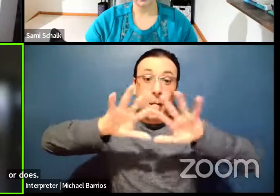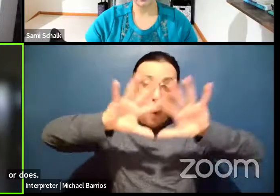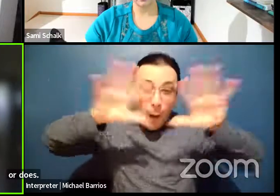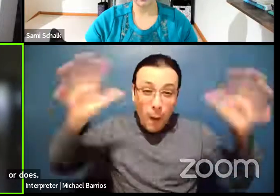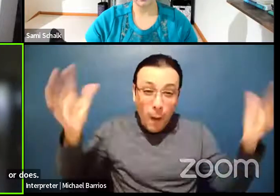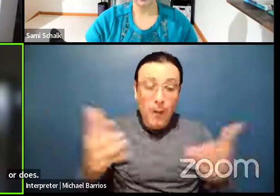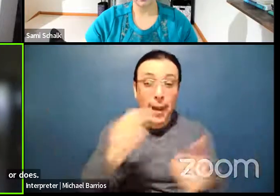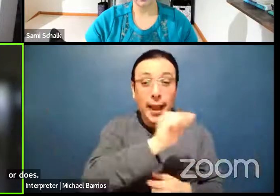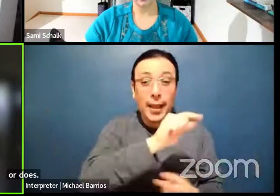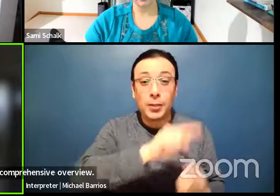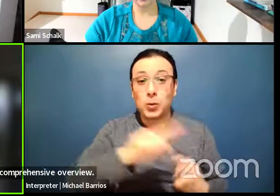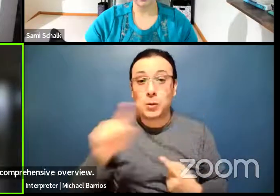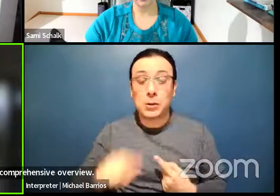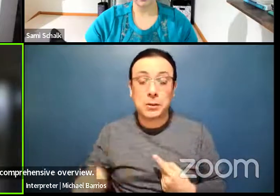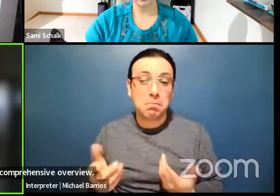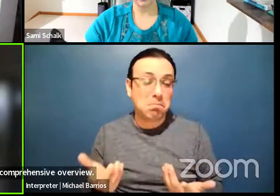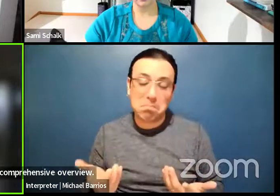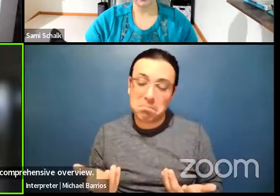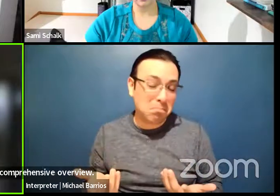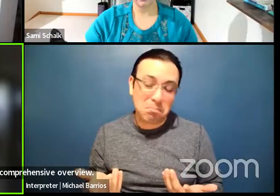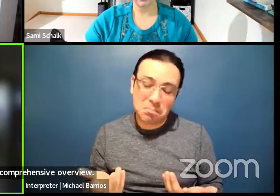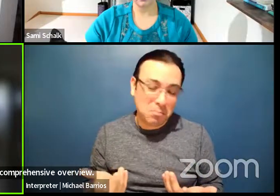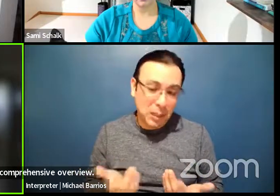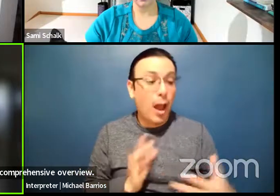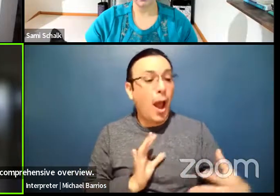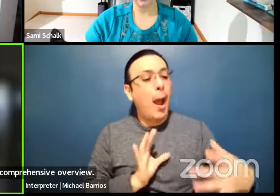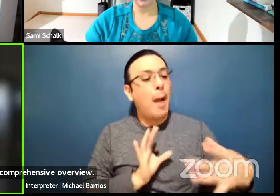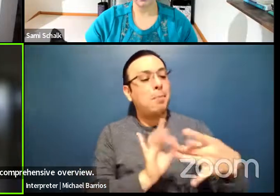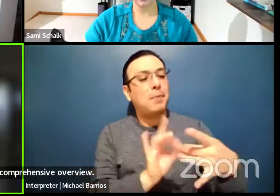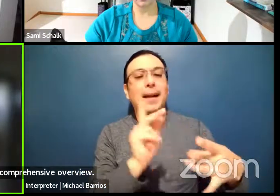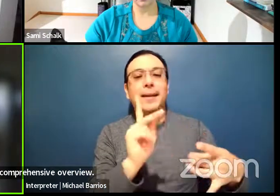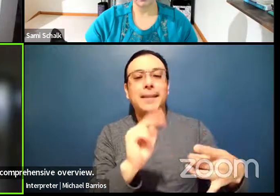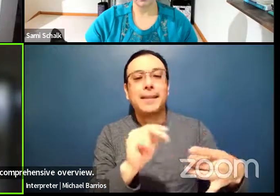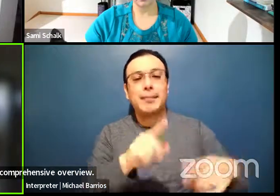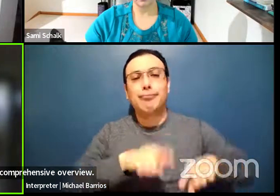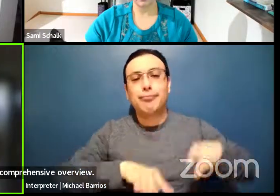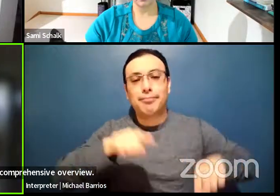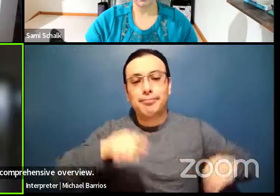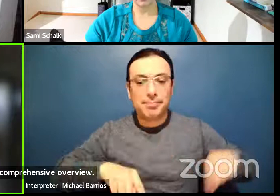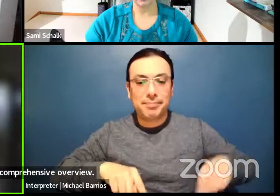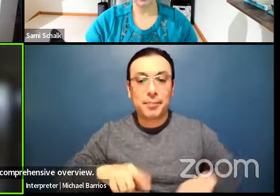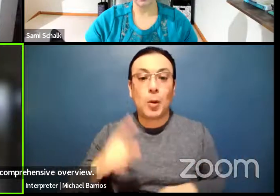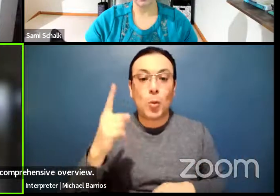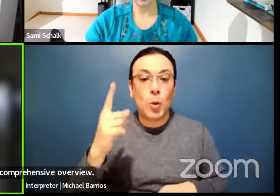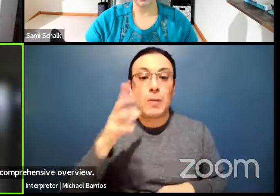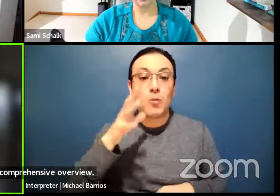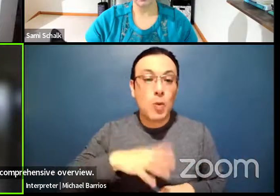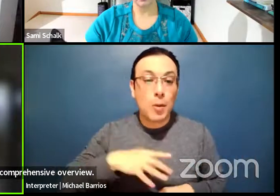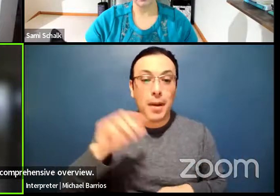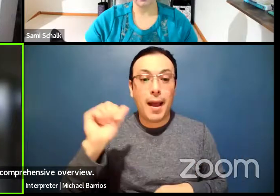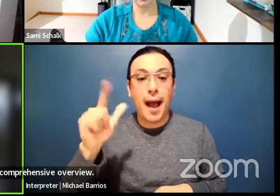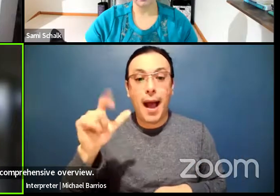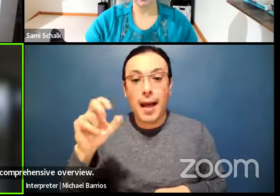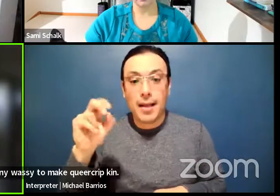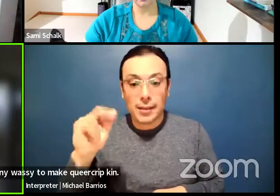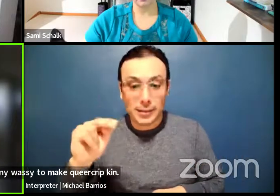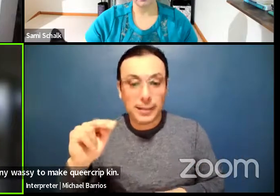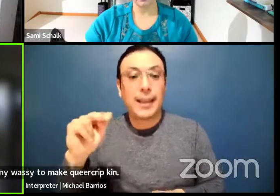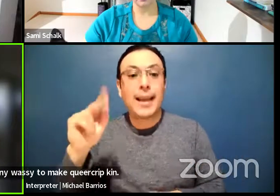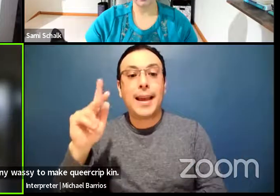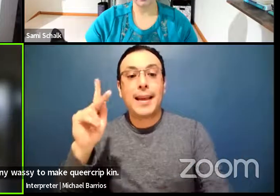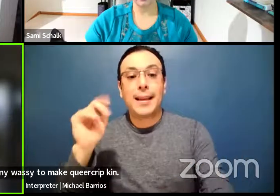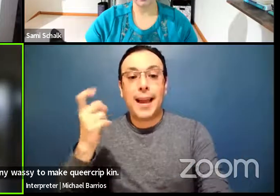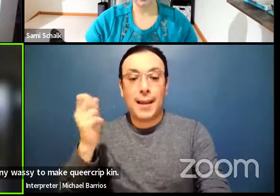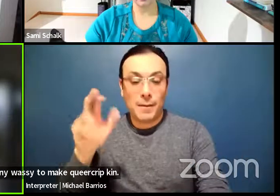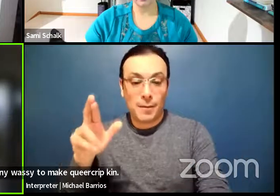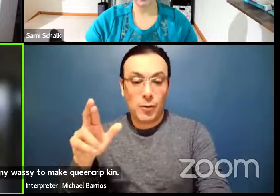make queercrip kin, some of which disability scholars Alison Kafer and Shada Kafai